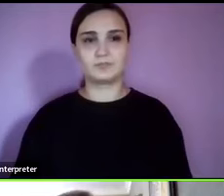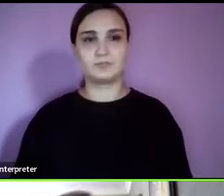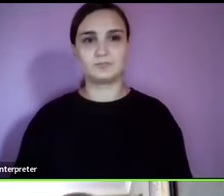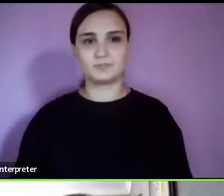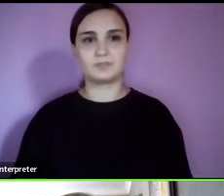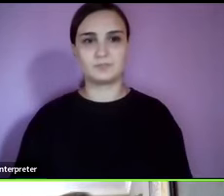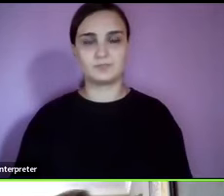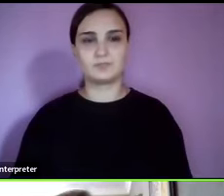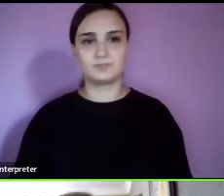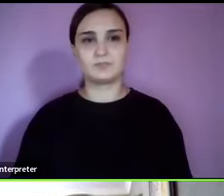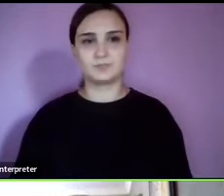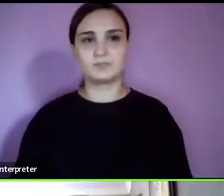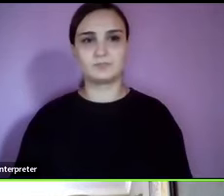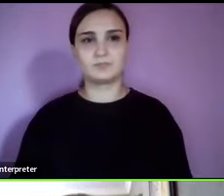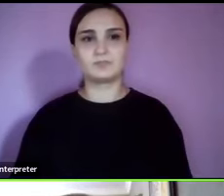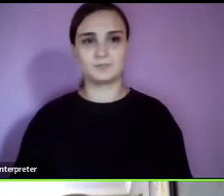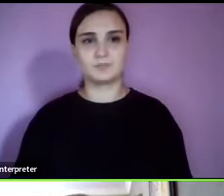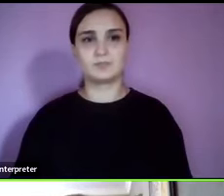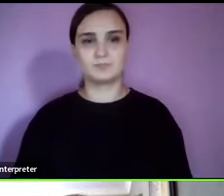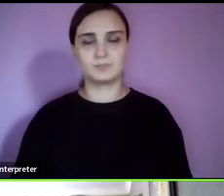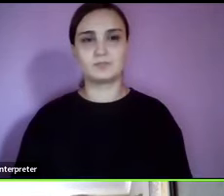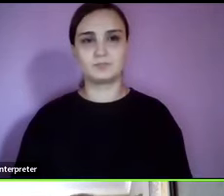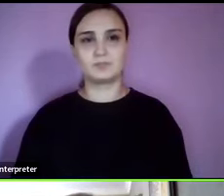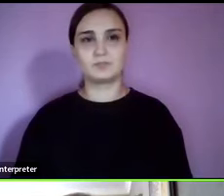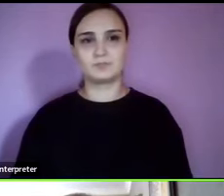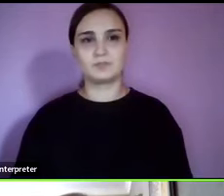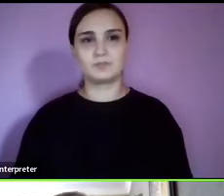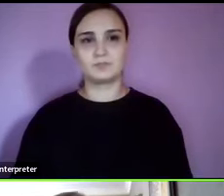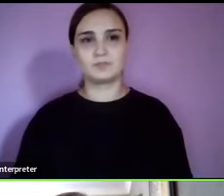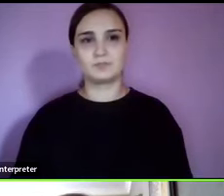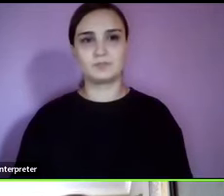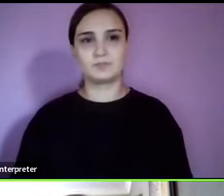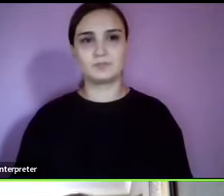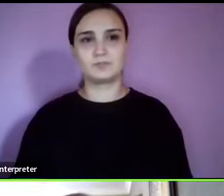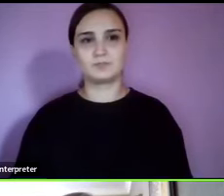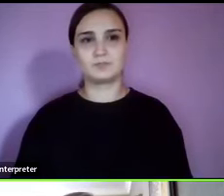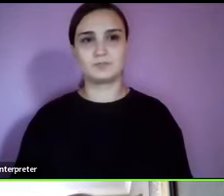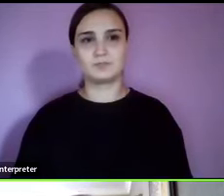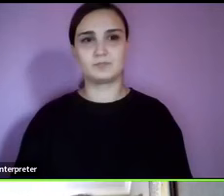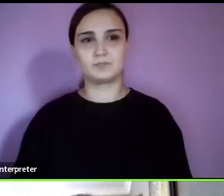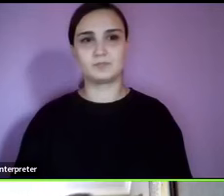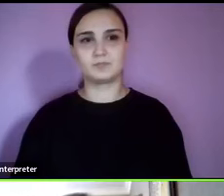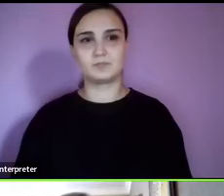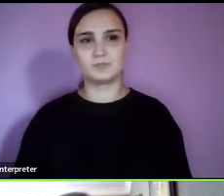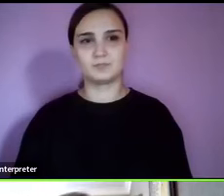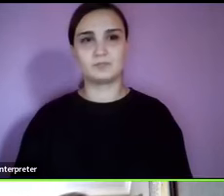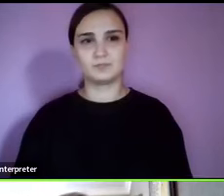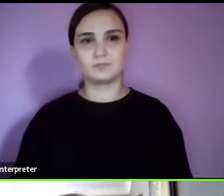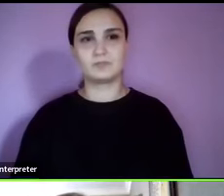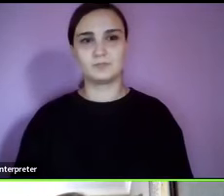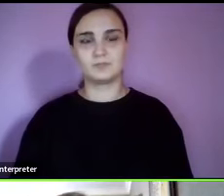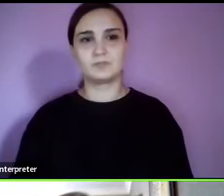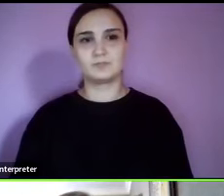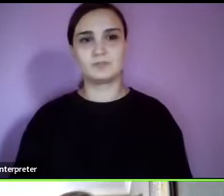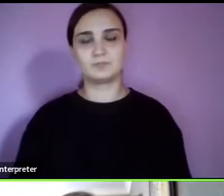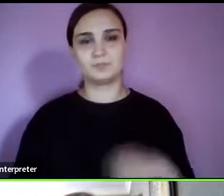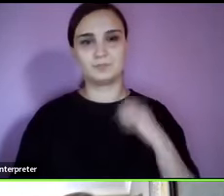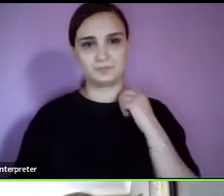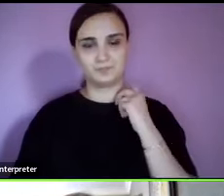process what they learned, who they talked to, and to kind of get all of their feelings out of themselves.